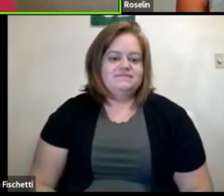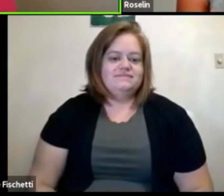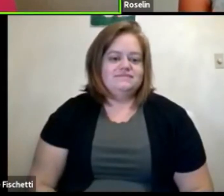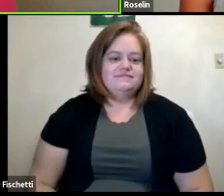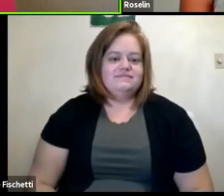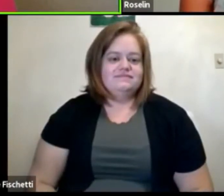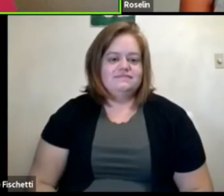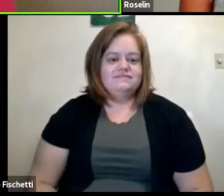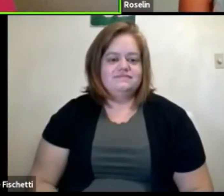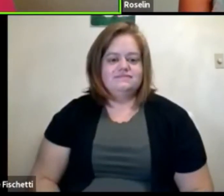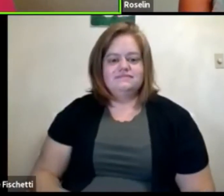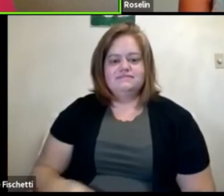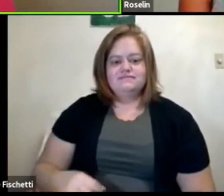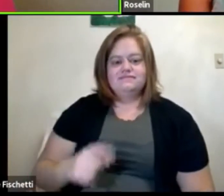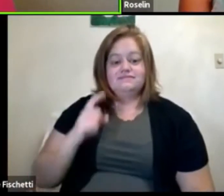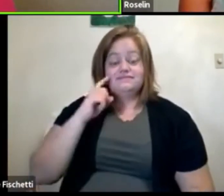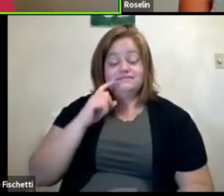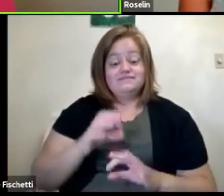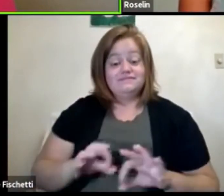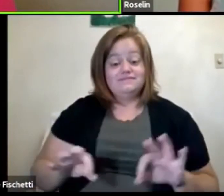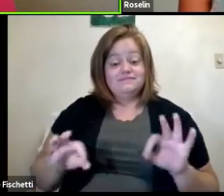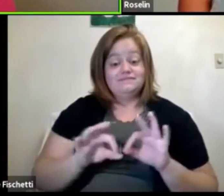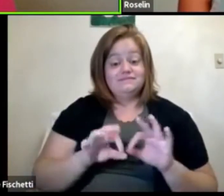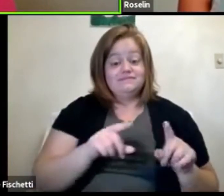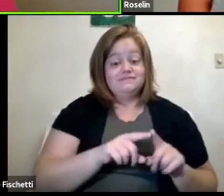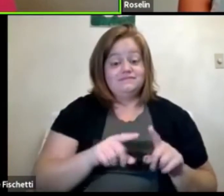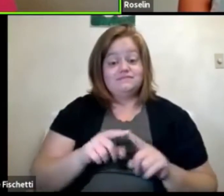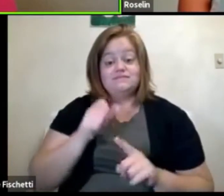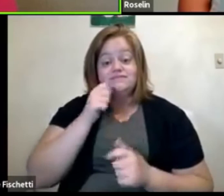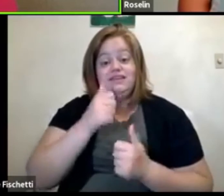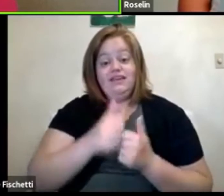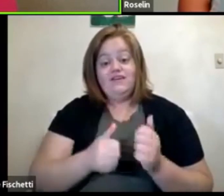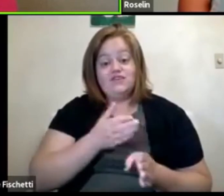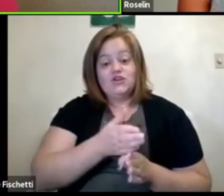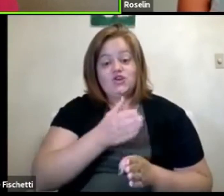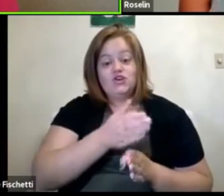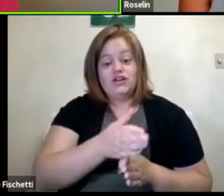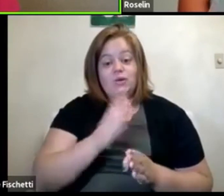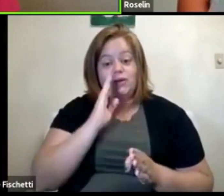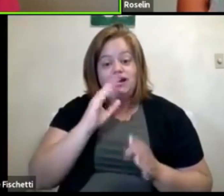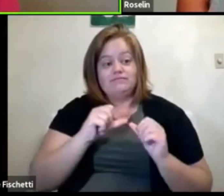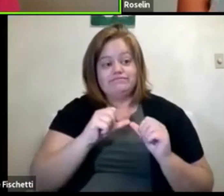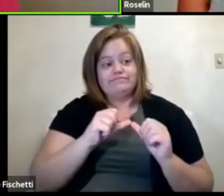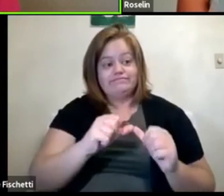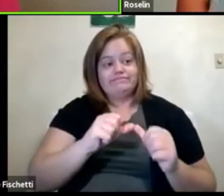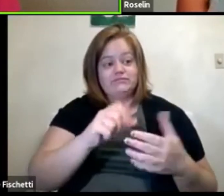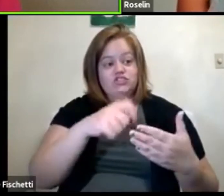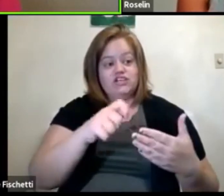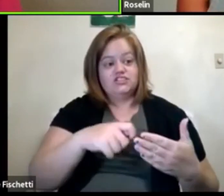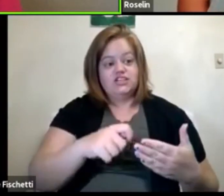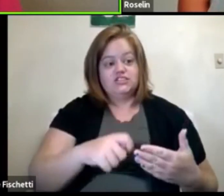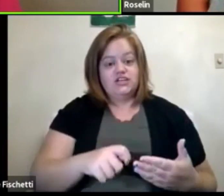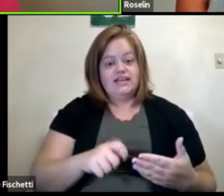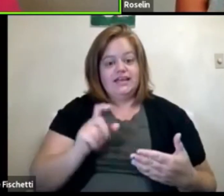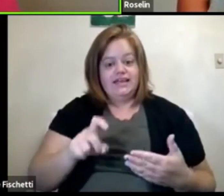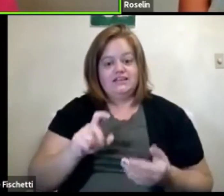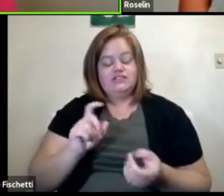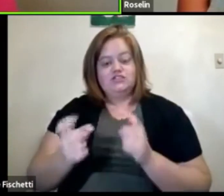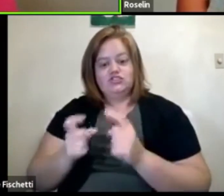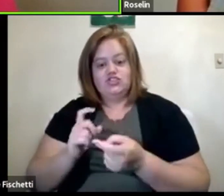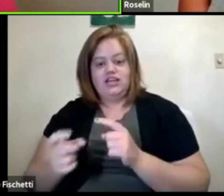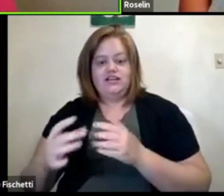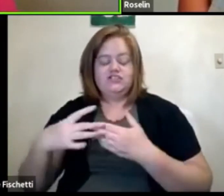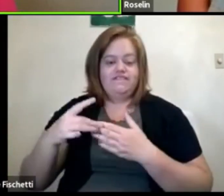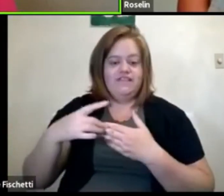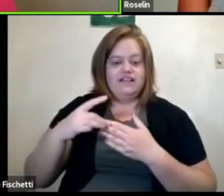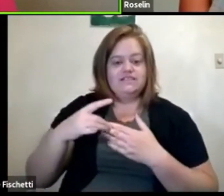I think it's really important to note that not every career path is linear, and that, there are twists and turns in the path sometimes that lead